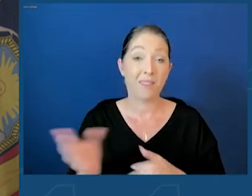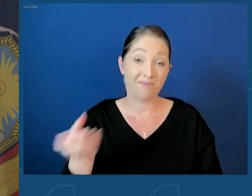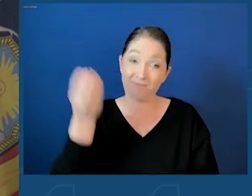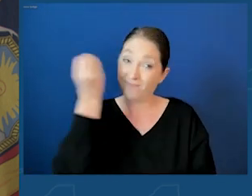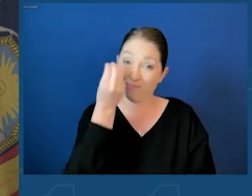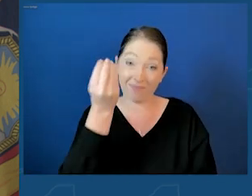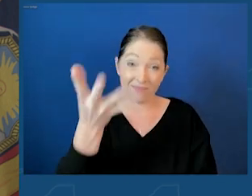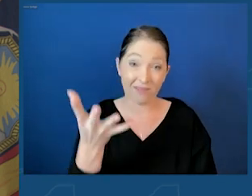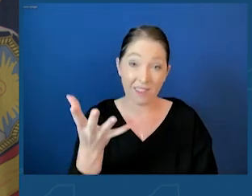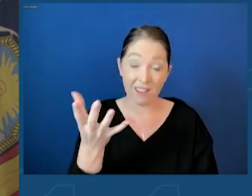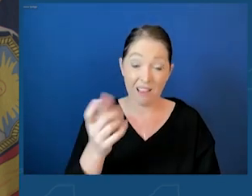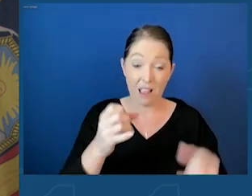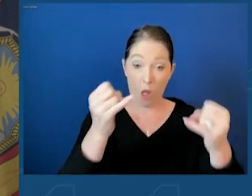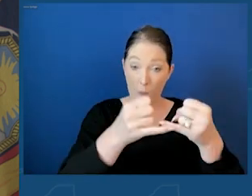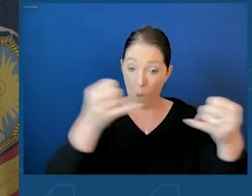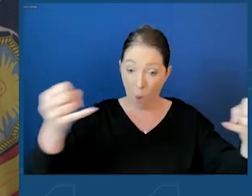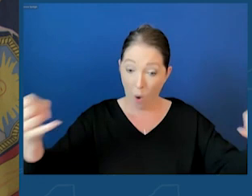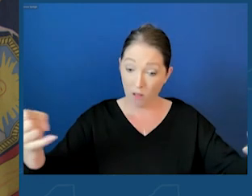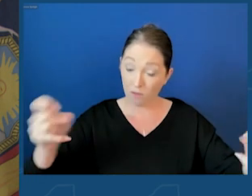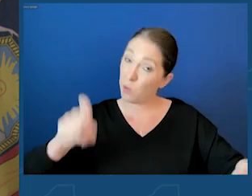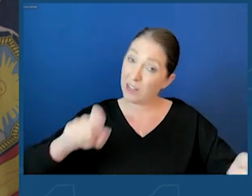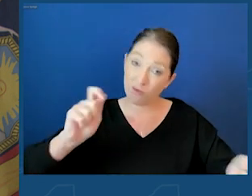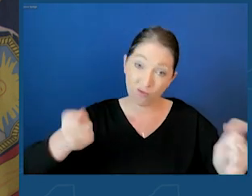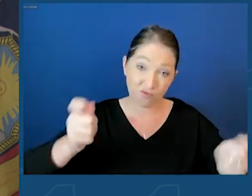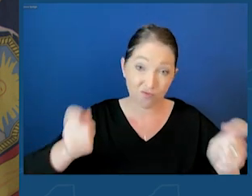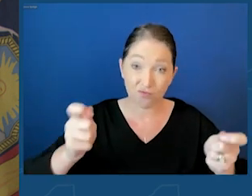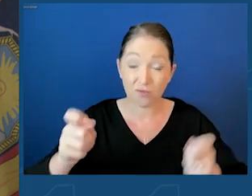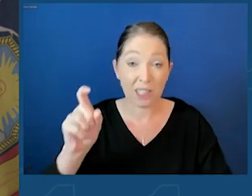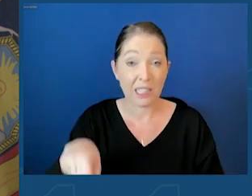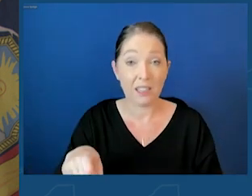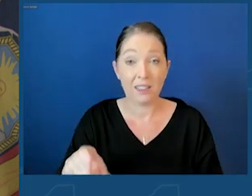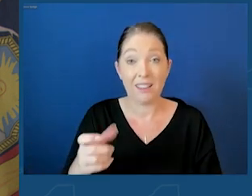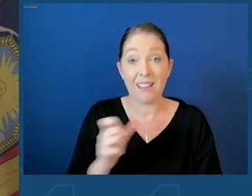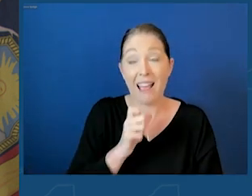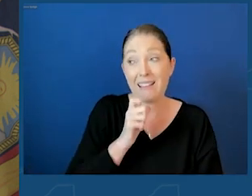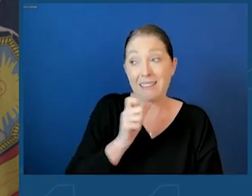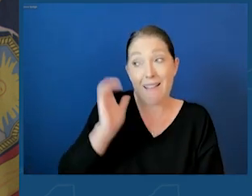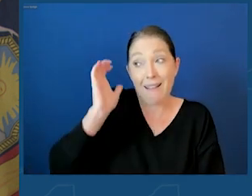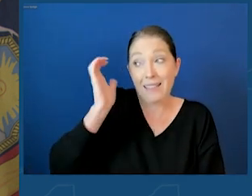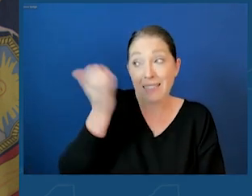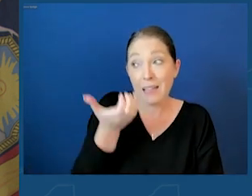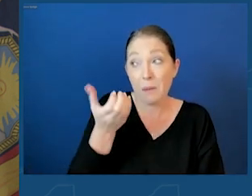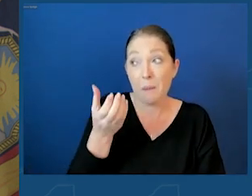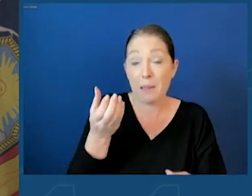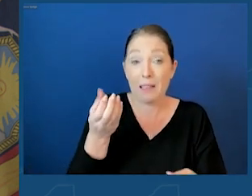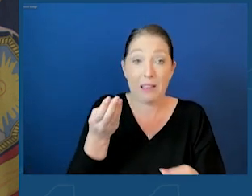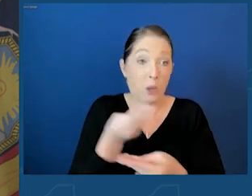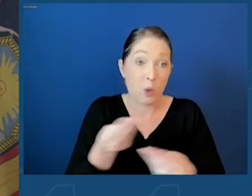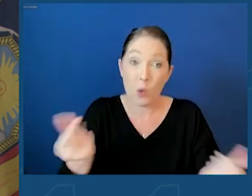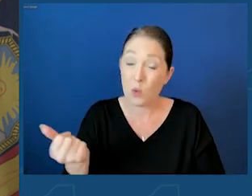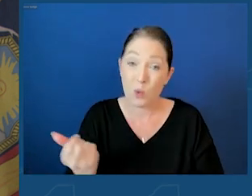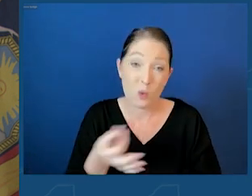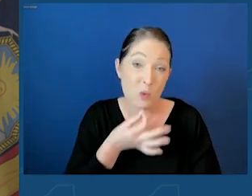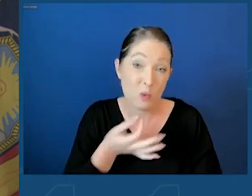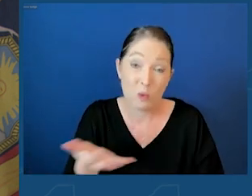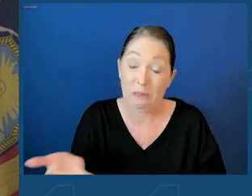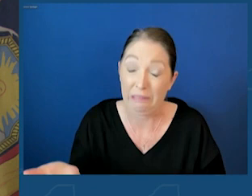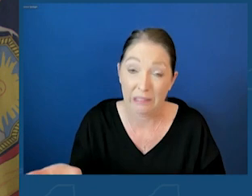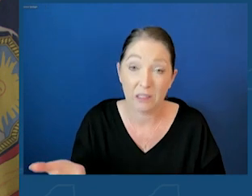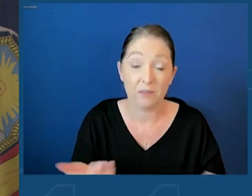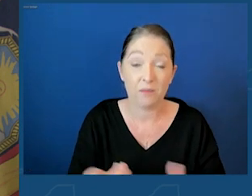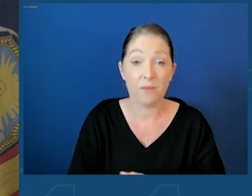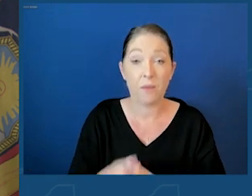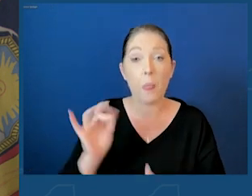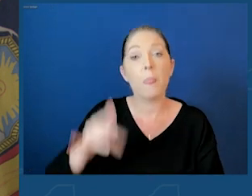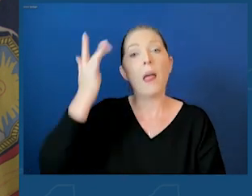at the border, there does not appear to be a solution to this federal problem anytime soon. And that's exactly why I need